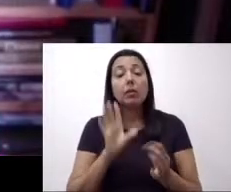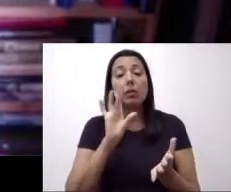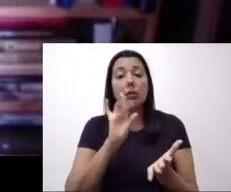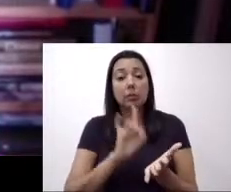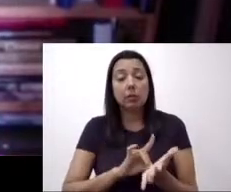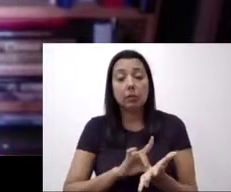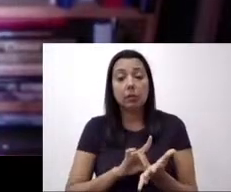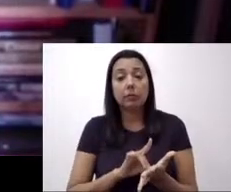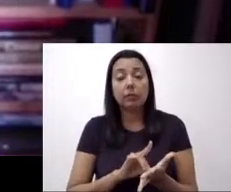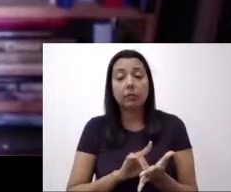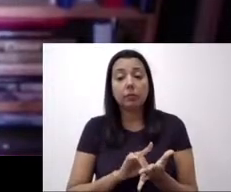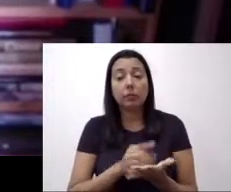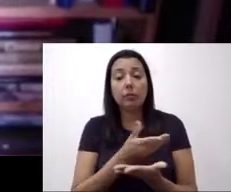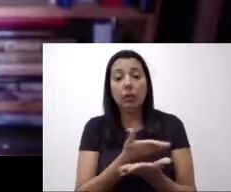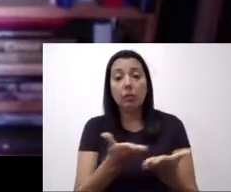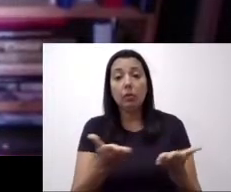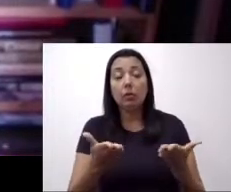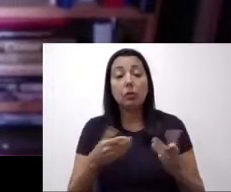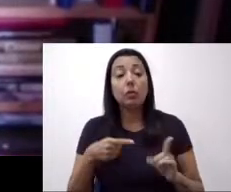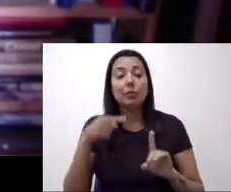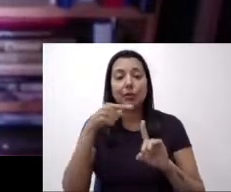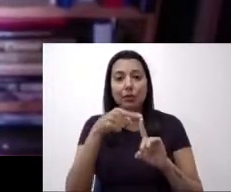their goals.